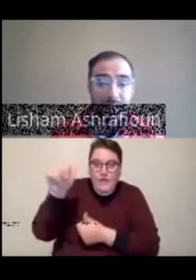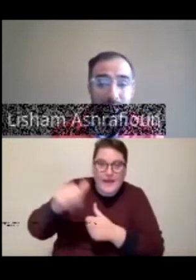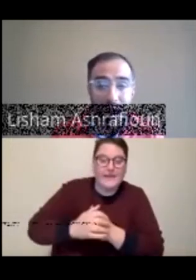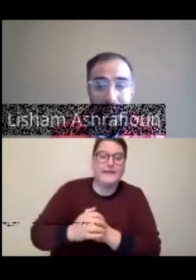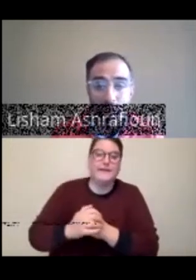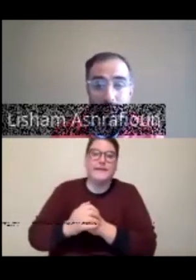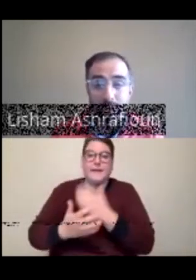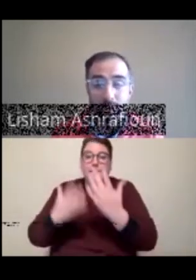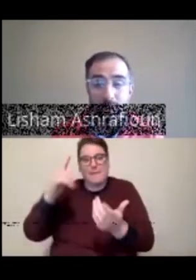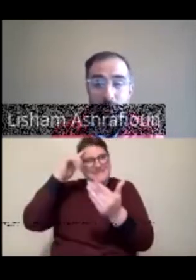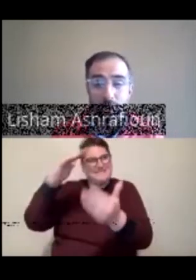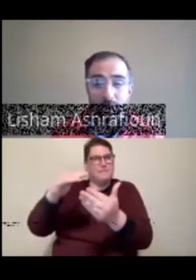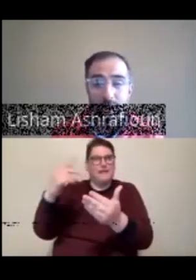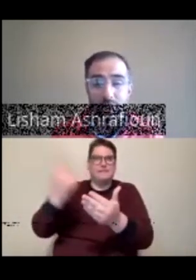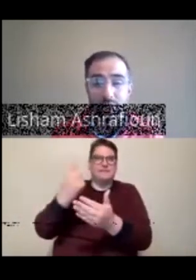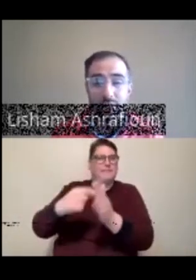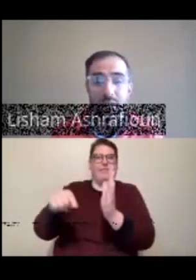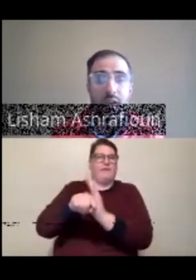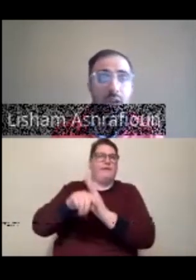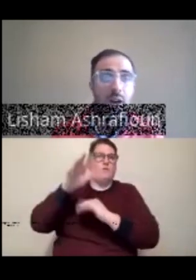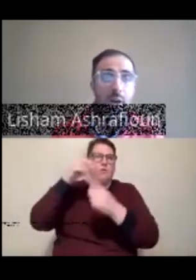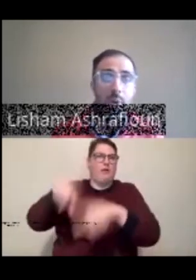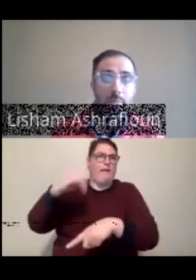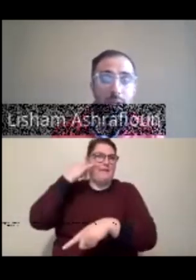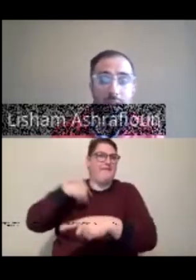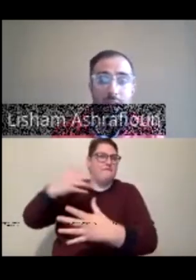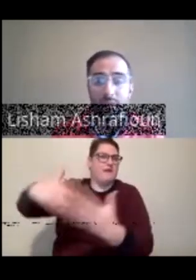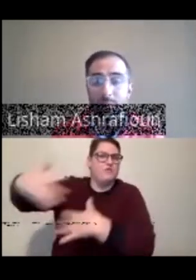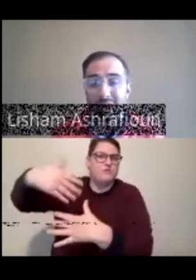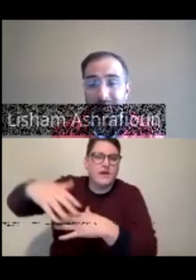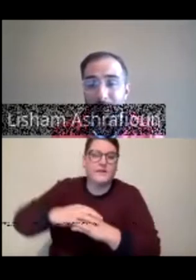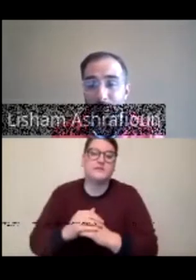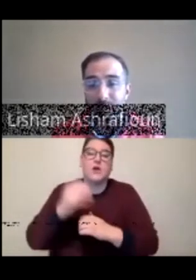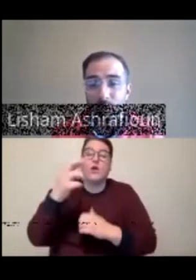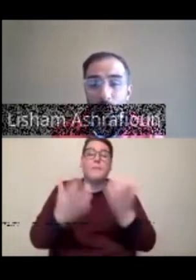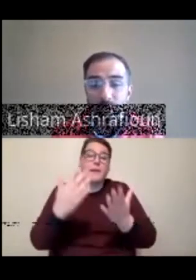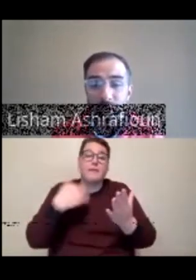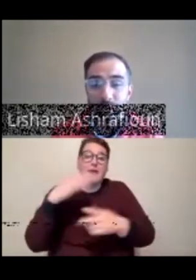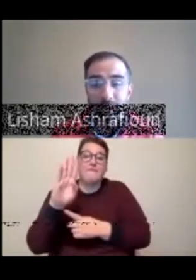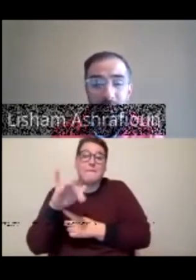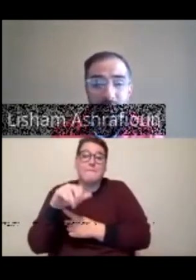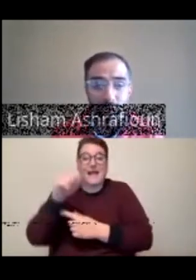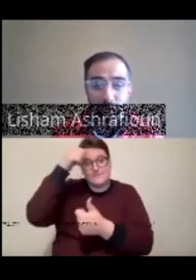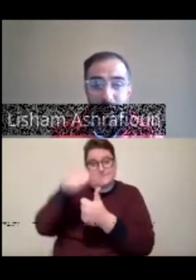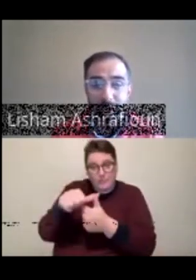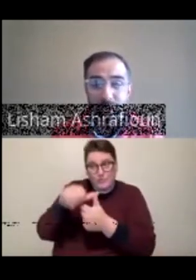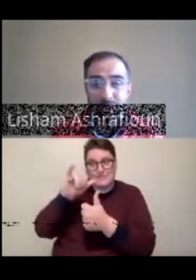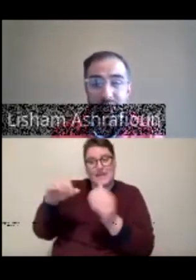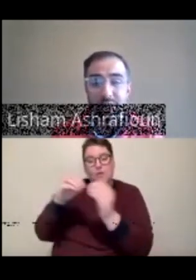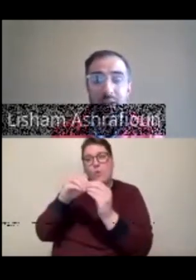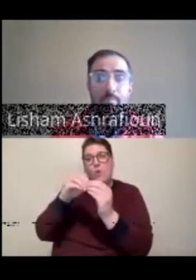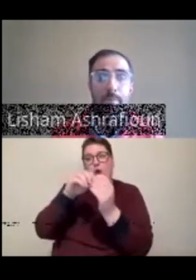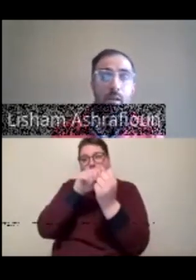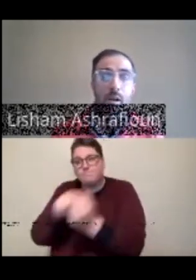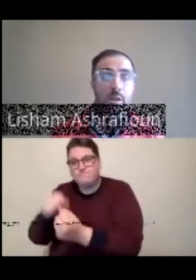expecting negative consequences from social interactions. It might be having biased memories towards negative social